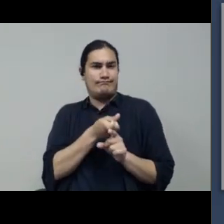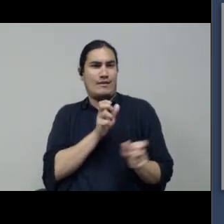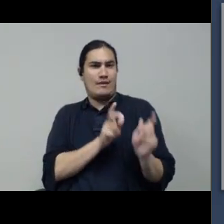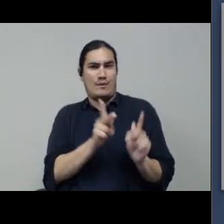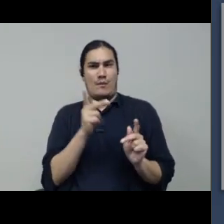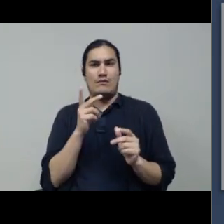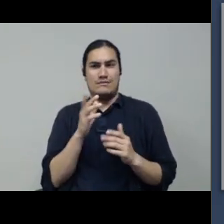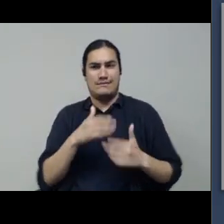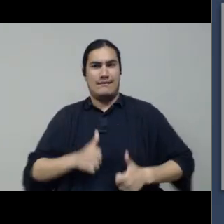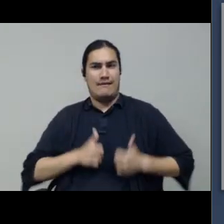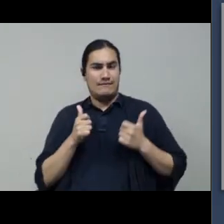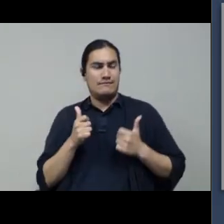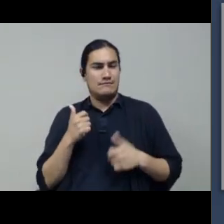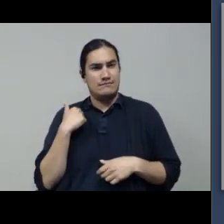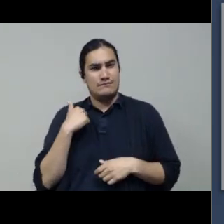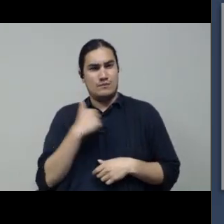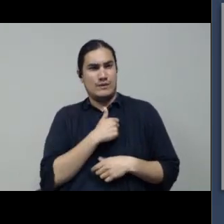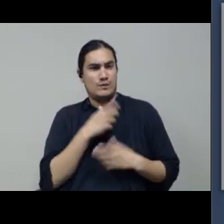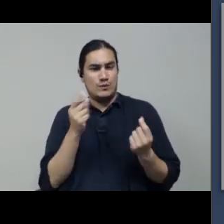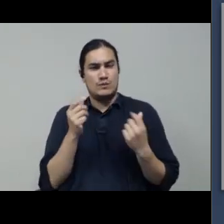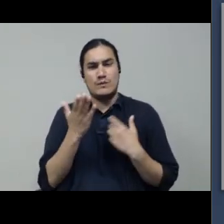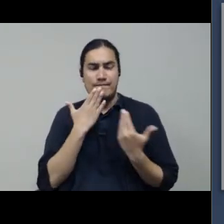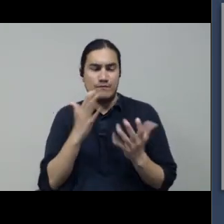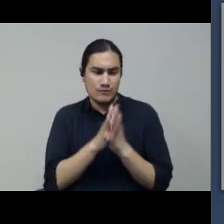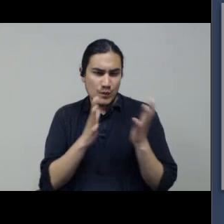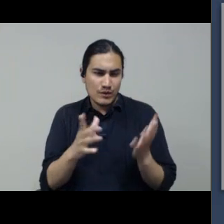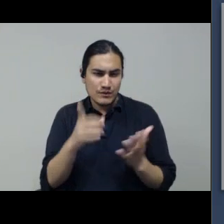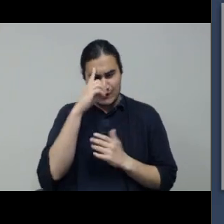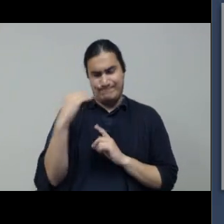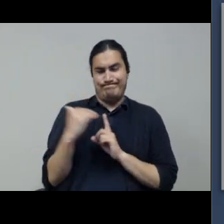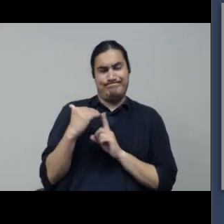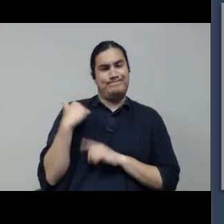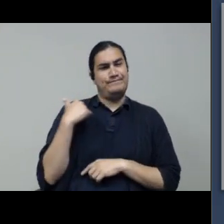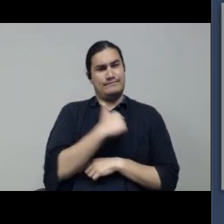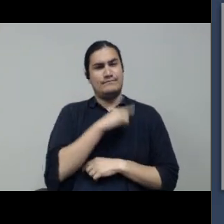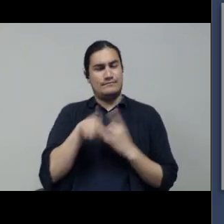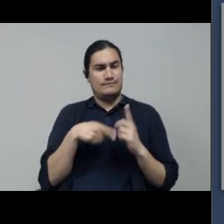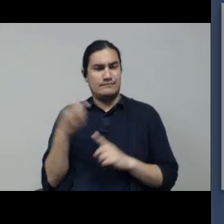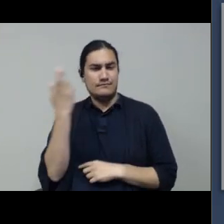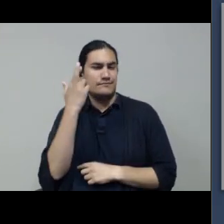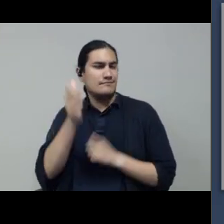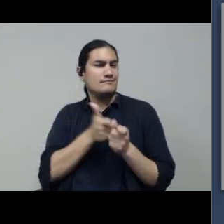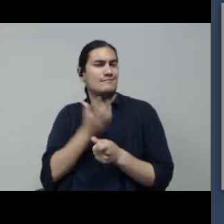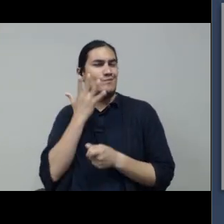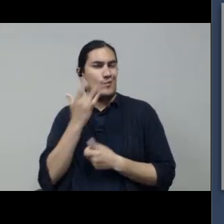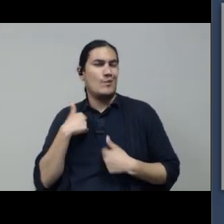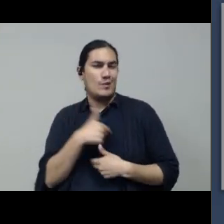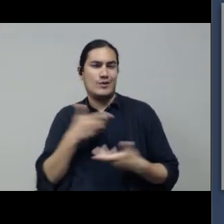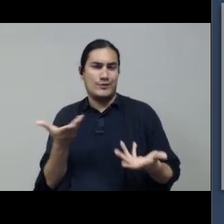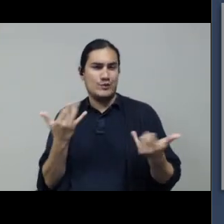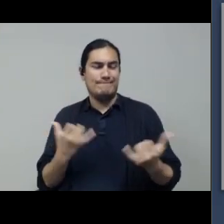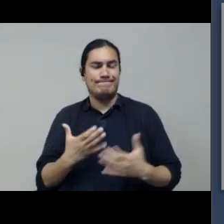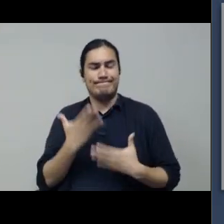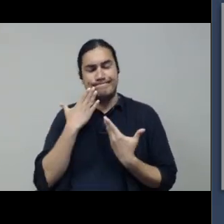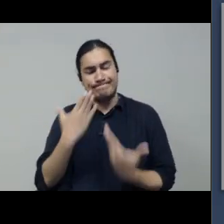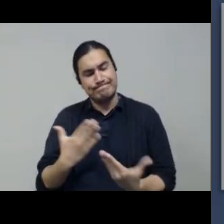daily basis. So thank you so much for reminding us the reason that we're all here. Thank